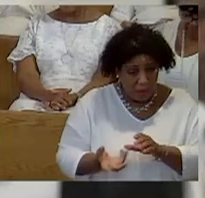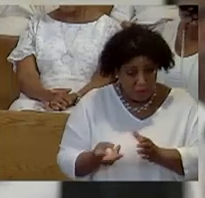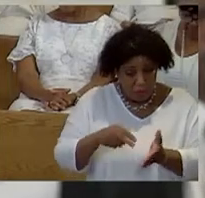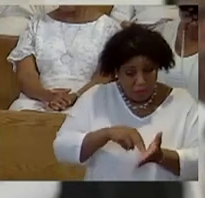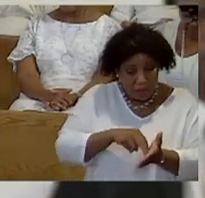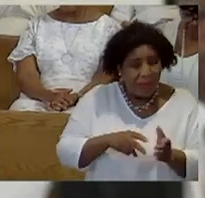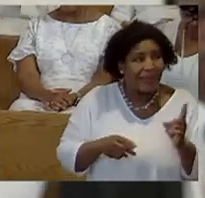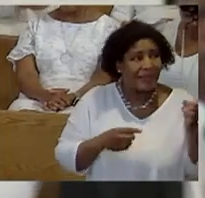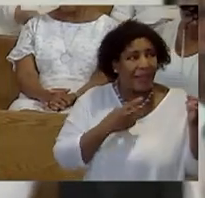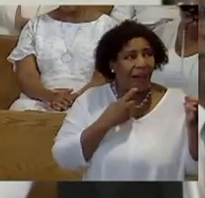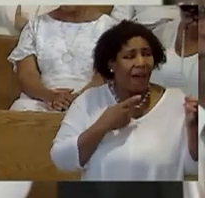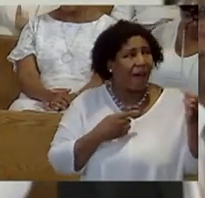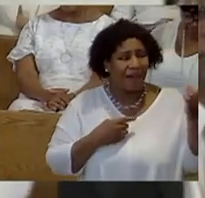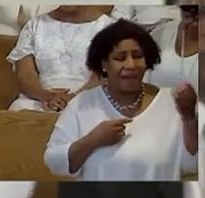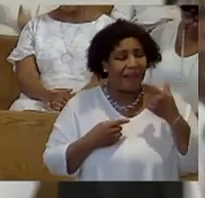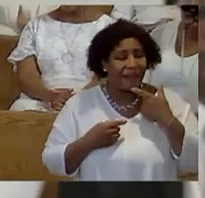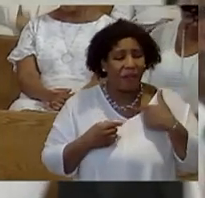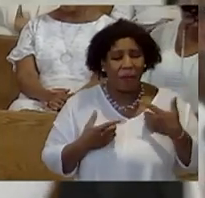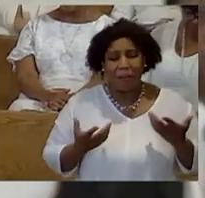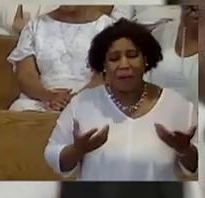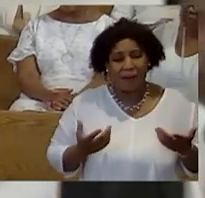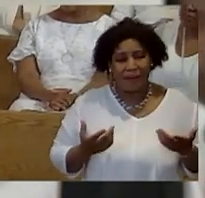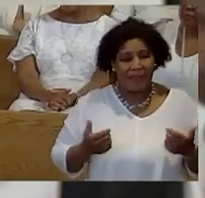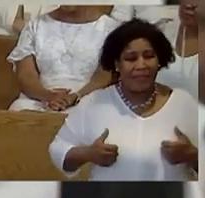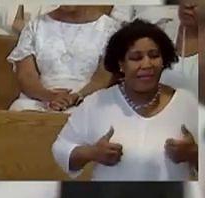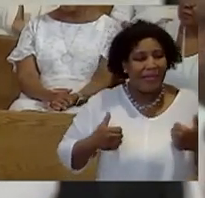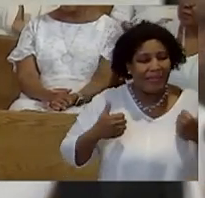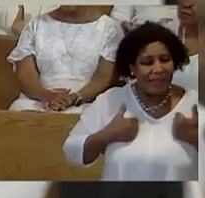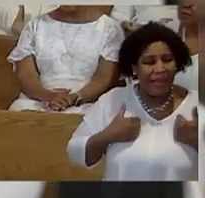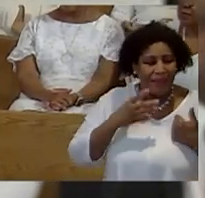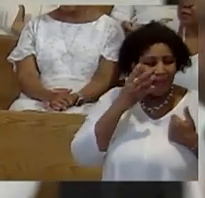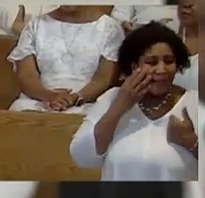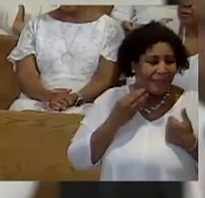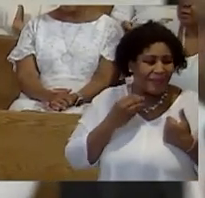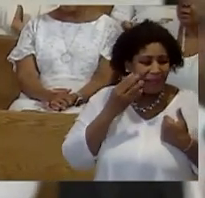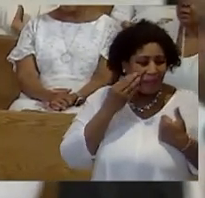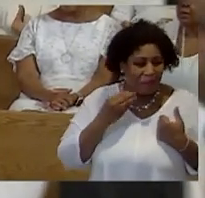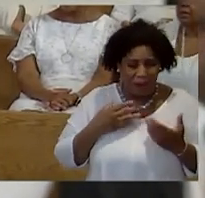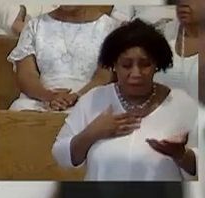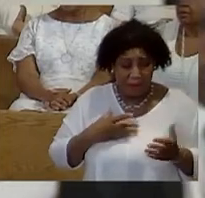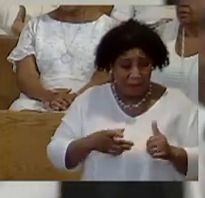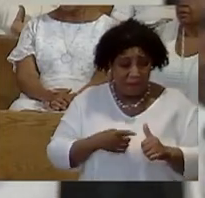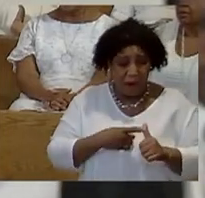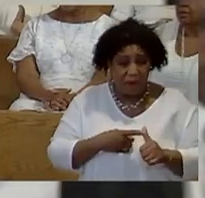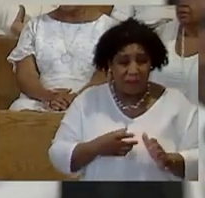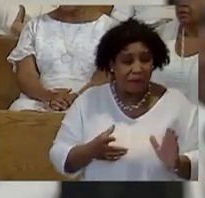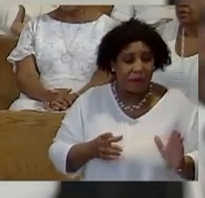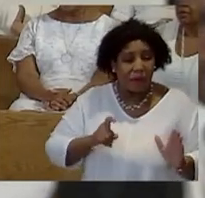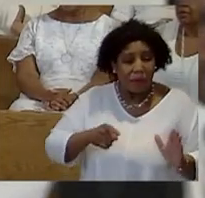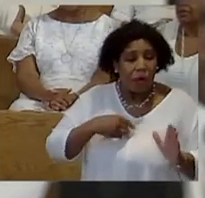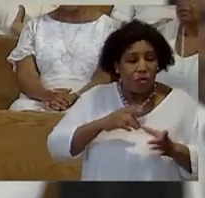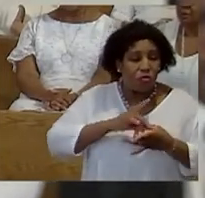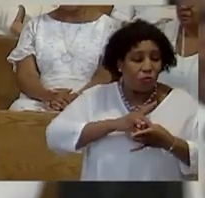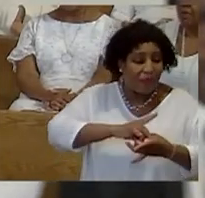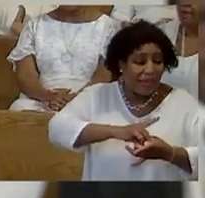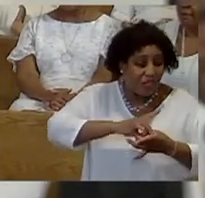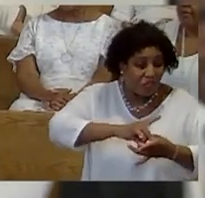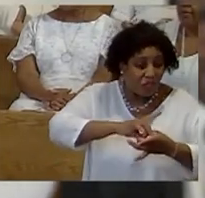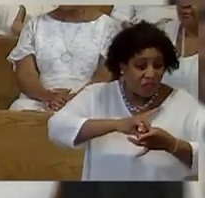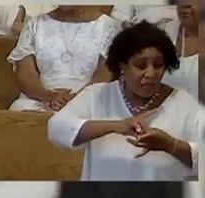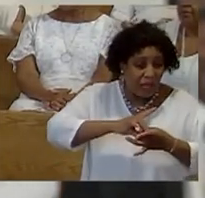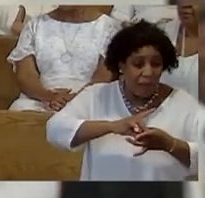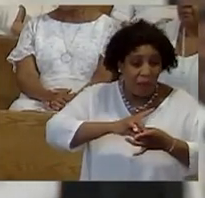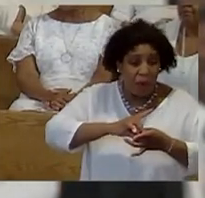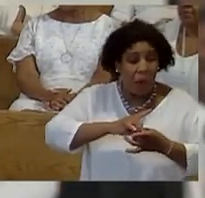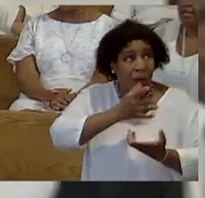says, he told me via his life experience that first of all, you got to have relationship or